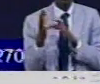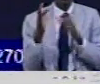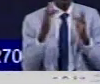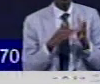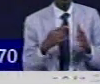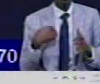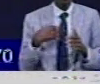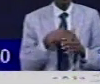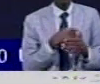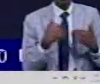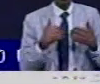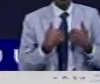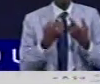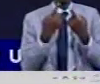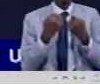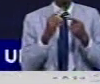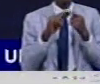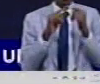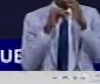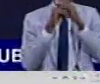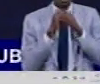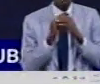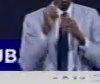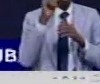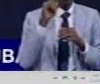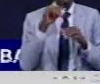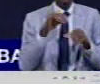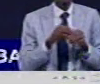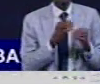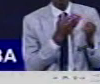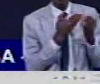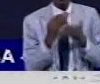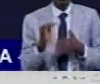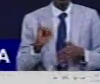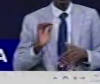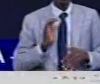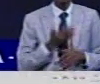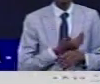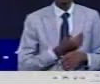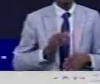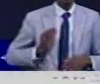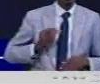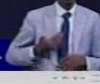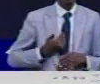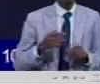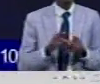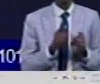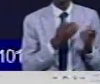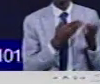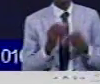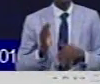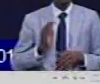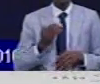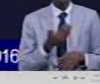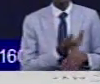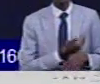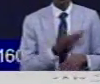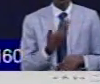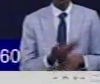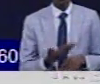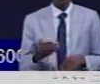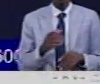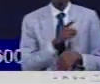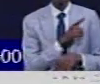our substance. Lord, we pray that you will receive this offering that is coming to you, and